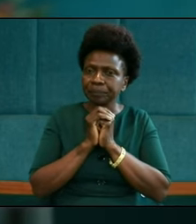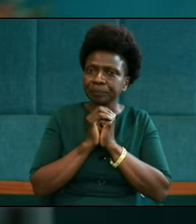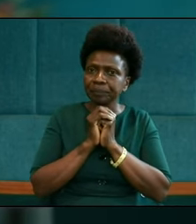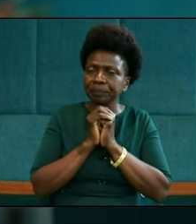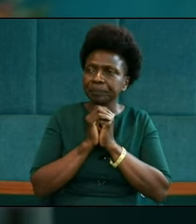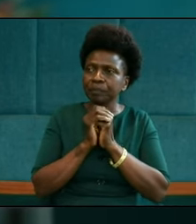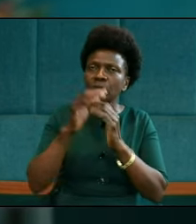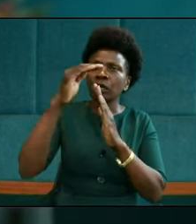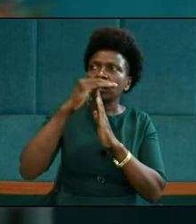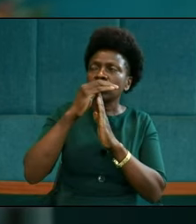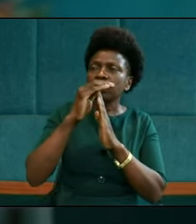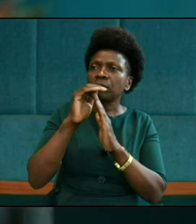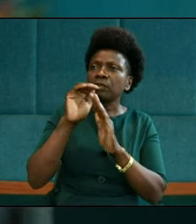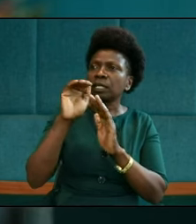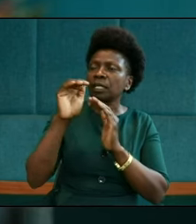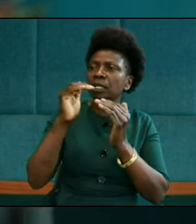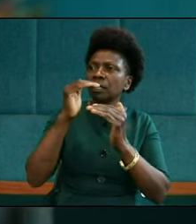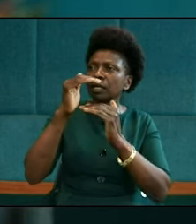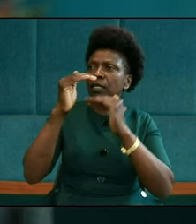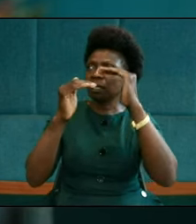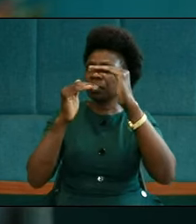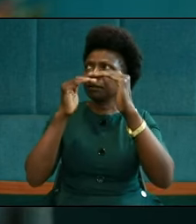that on top of the ladder